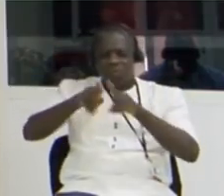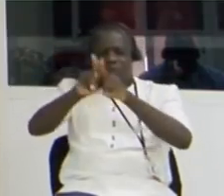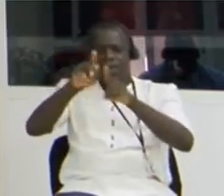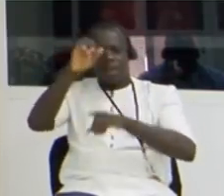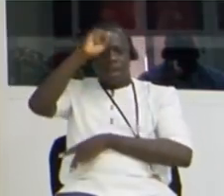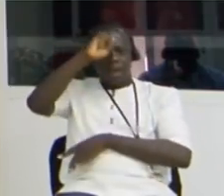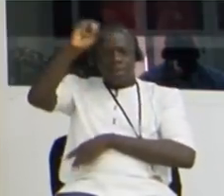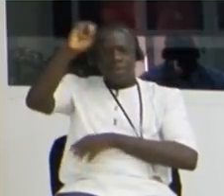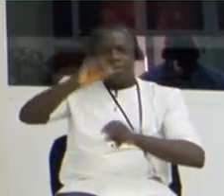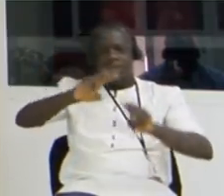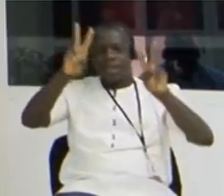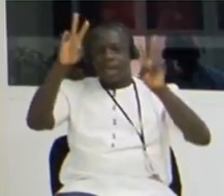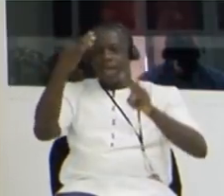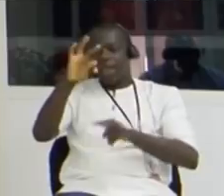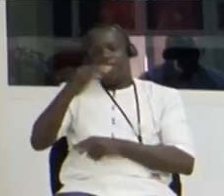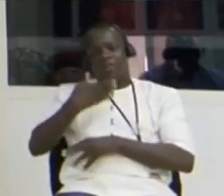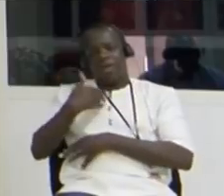present?